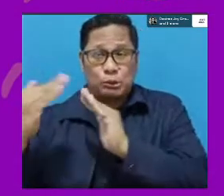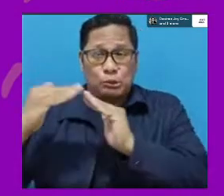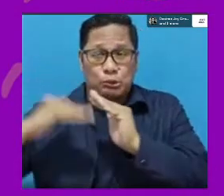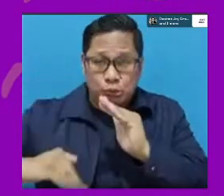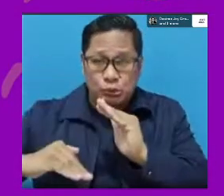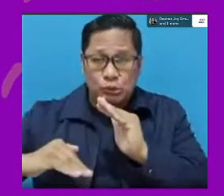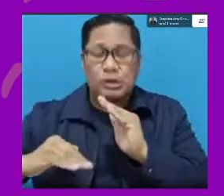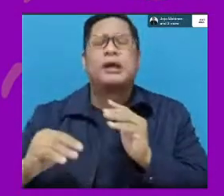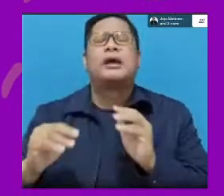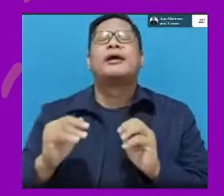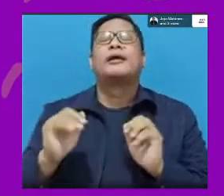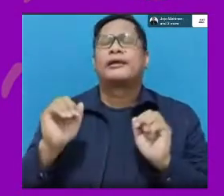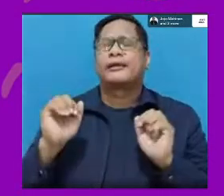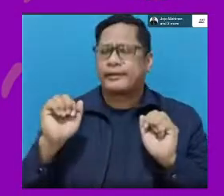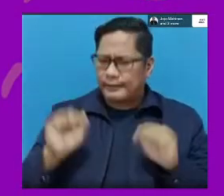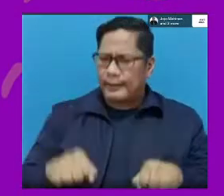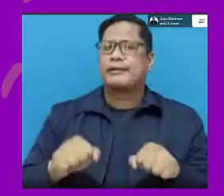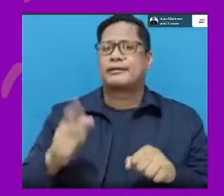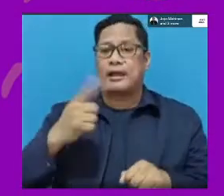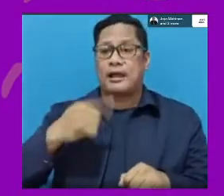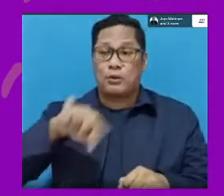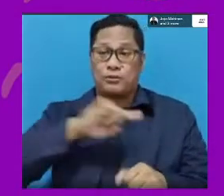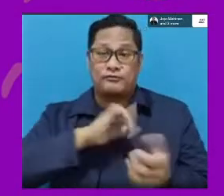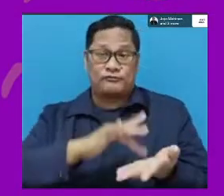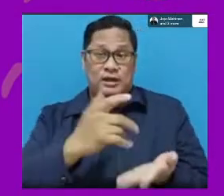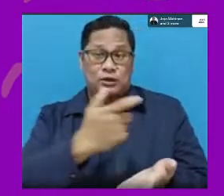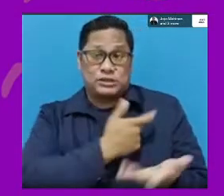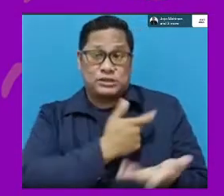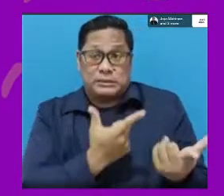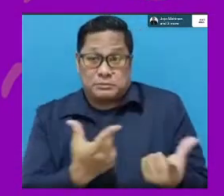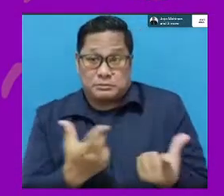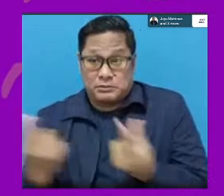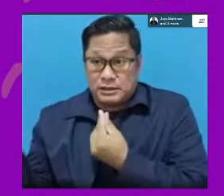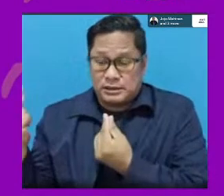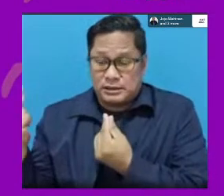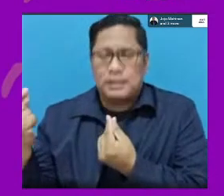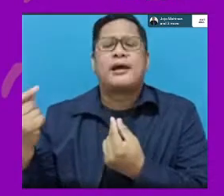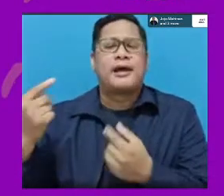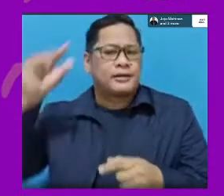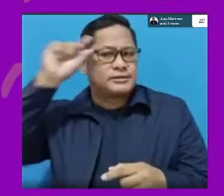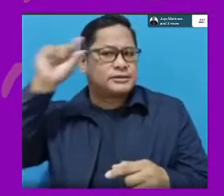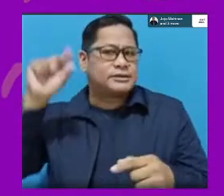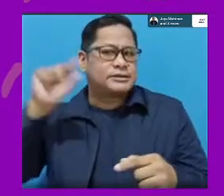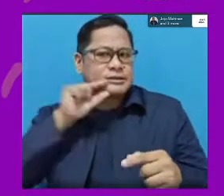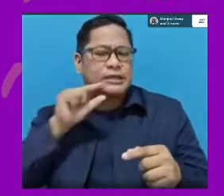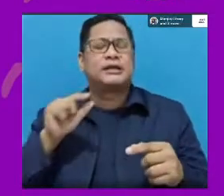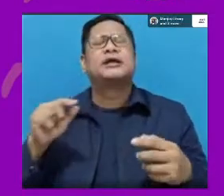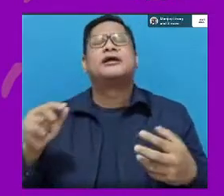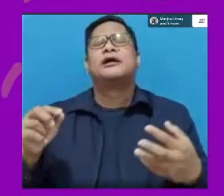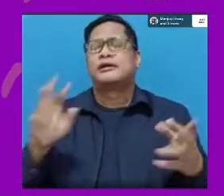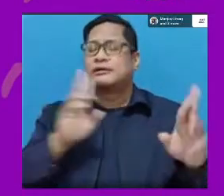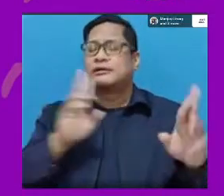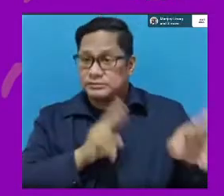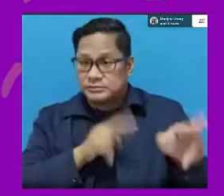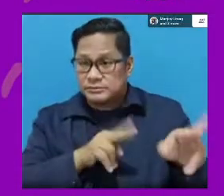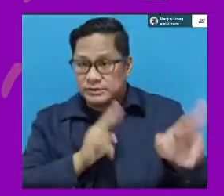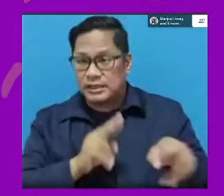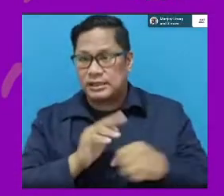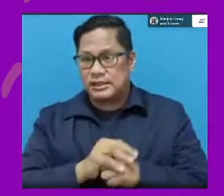make sure that our vaccine rollout takes gender responsiveness